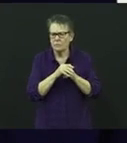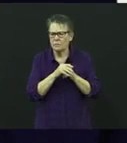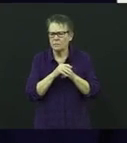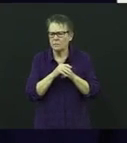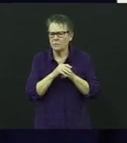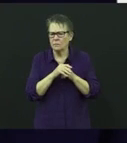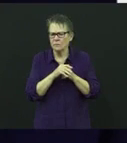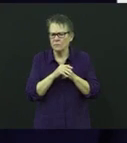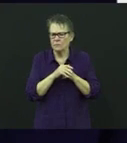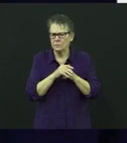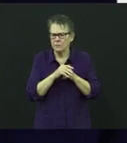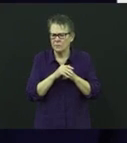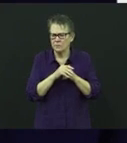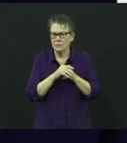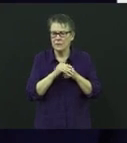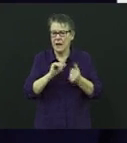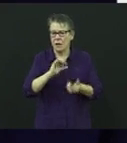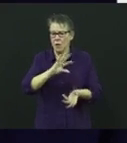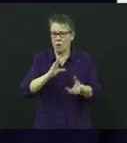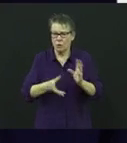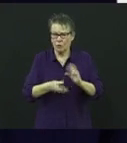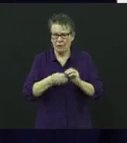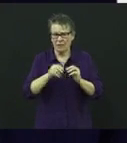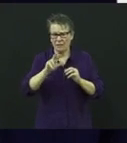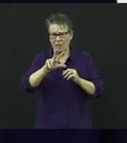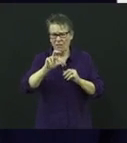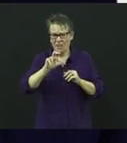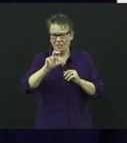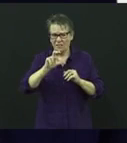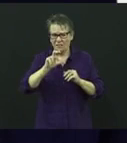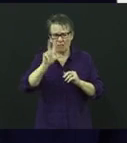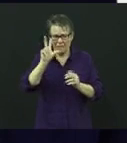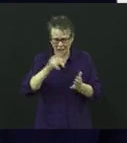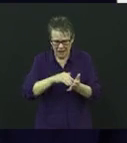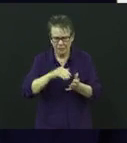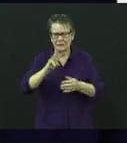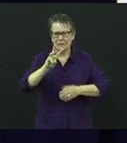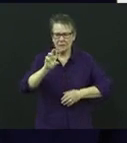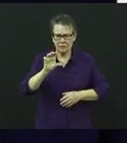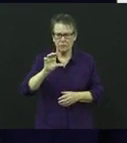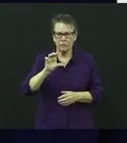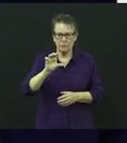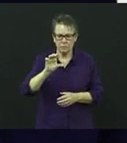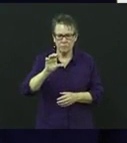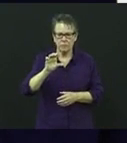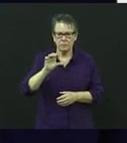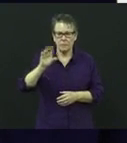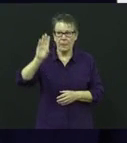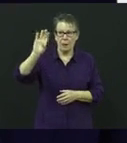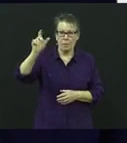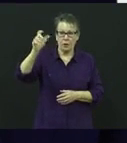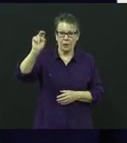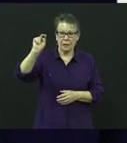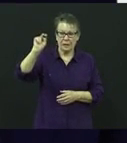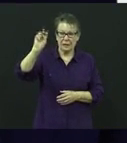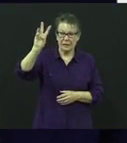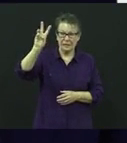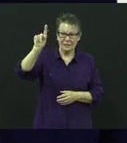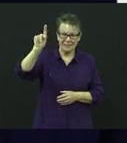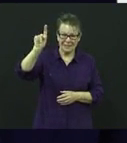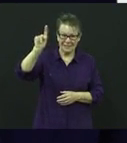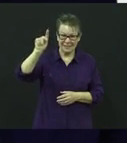follows. Bergen, 61, Burlington, 7, Camden, 16,